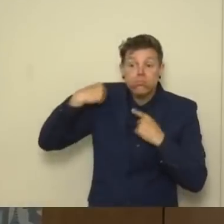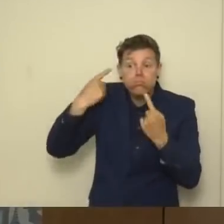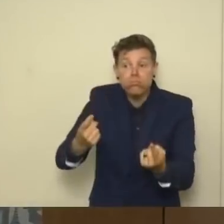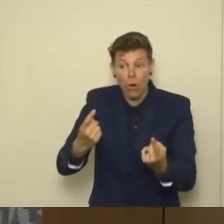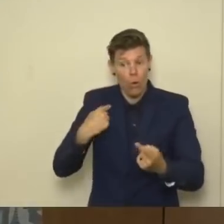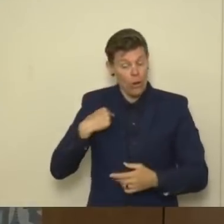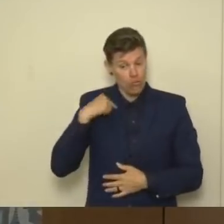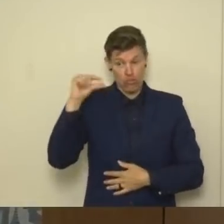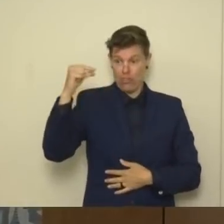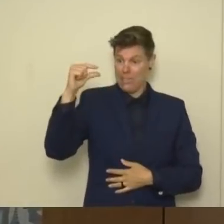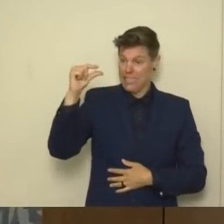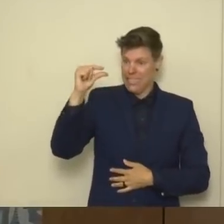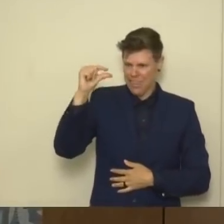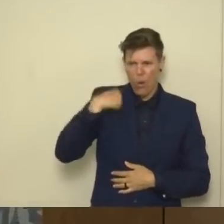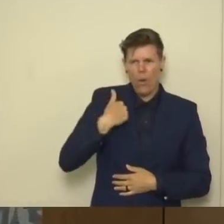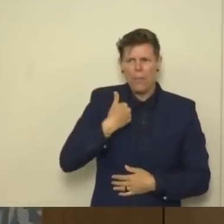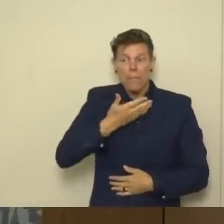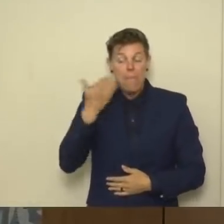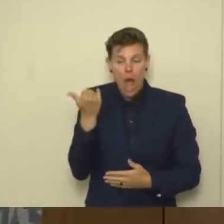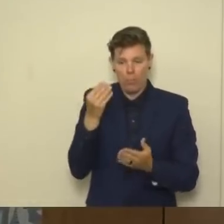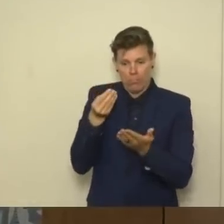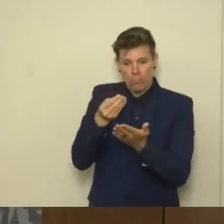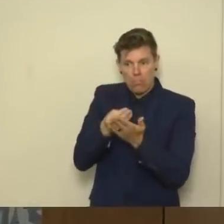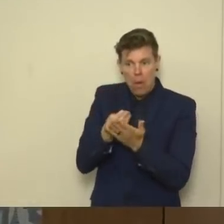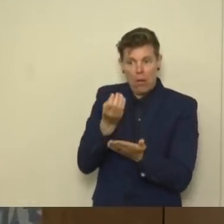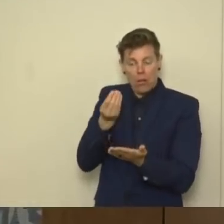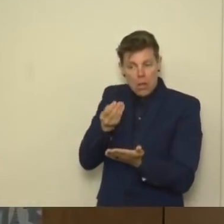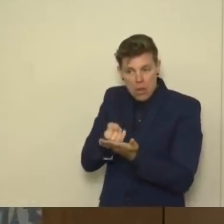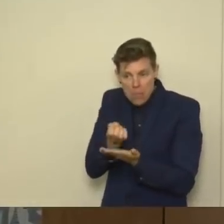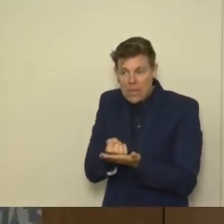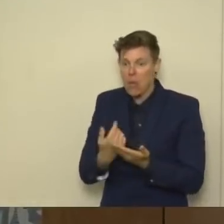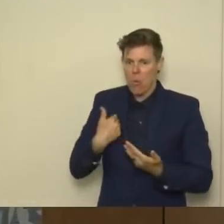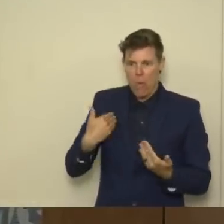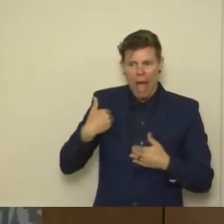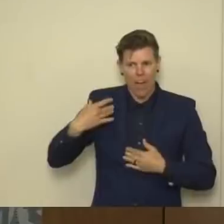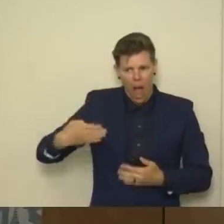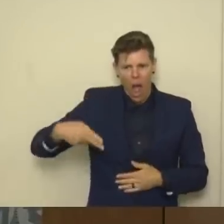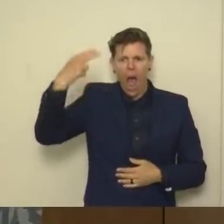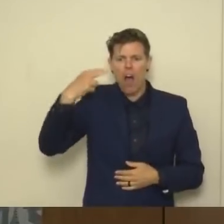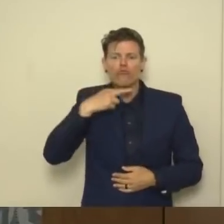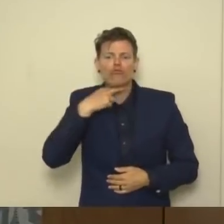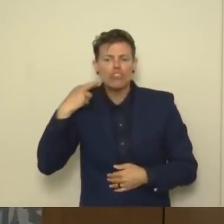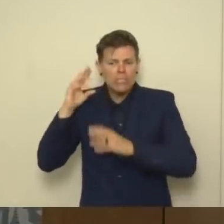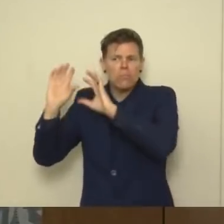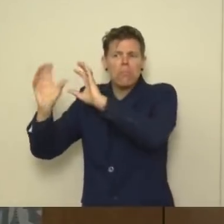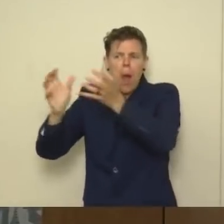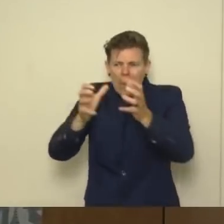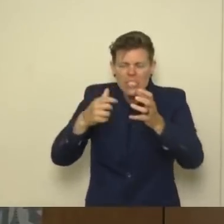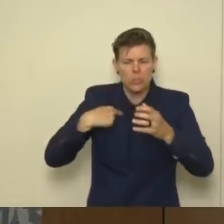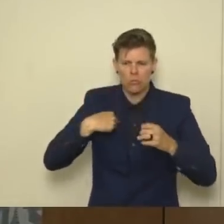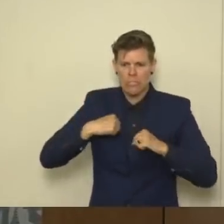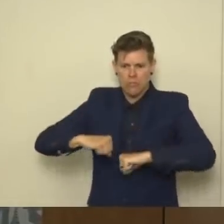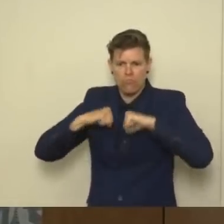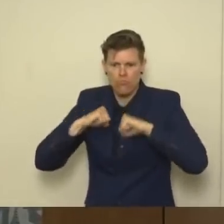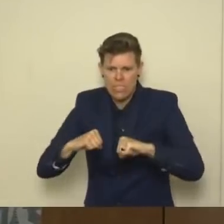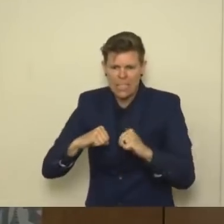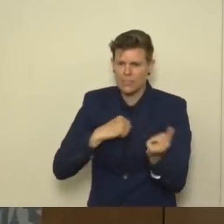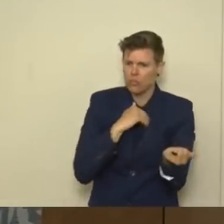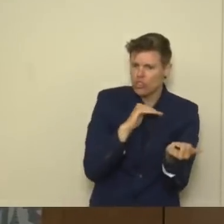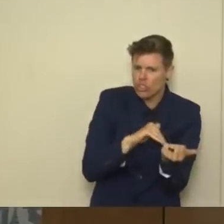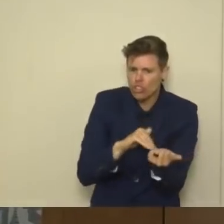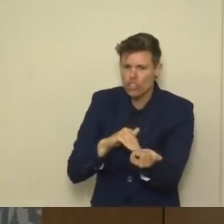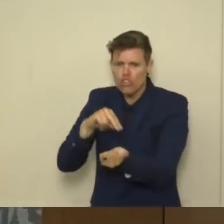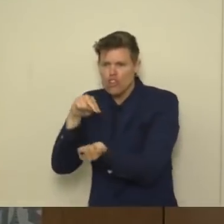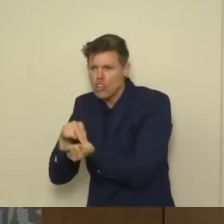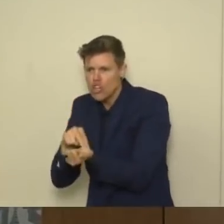done better with high-risk populations, that we've done better protecting our healthcare workers, that we've done better with hospitalizations, we've done